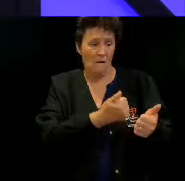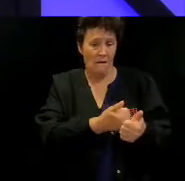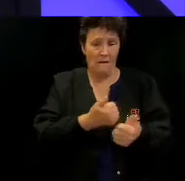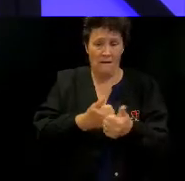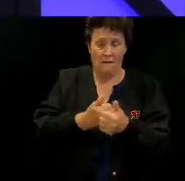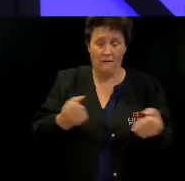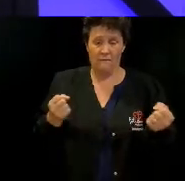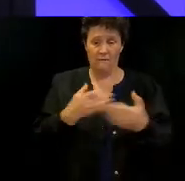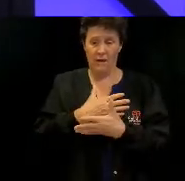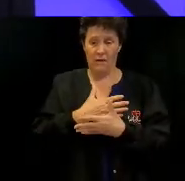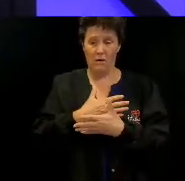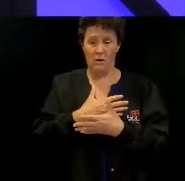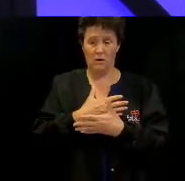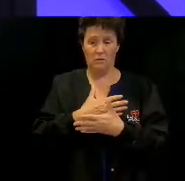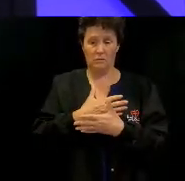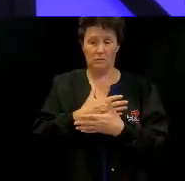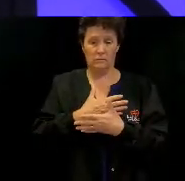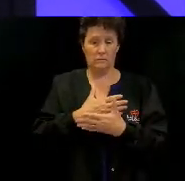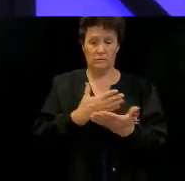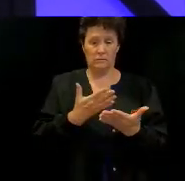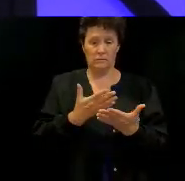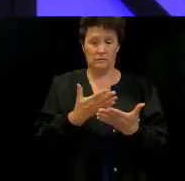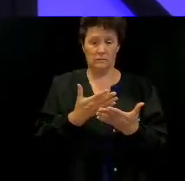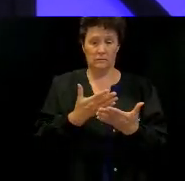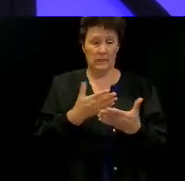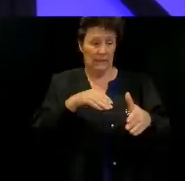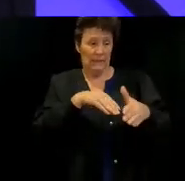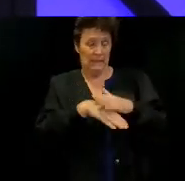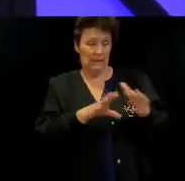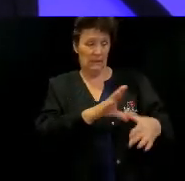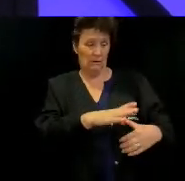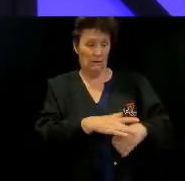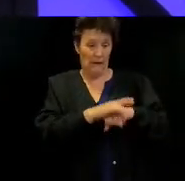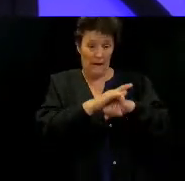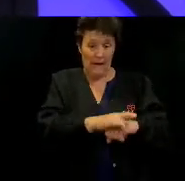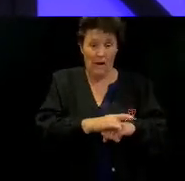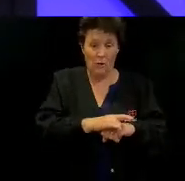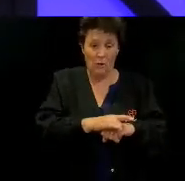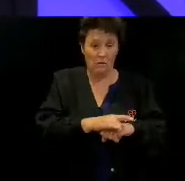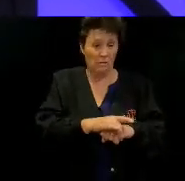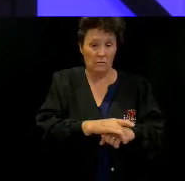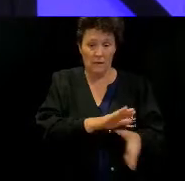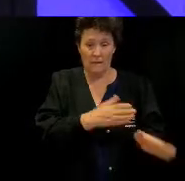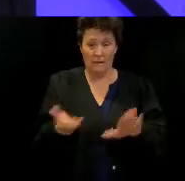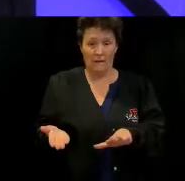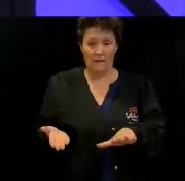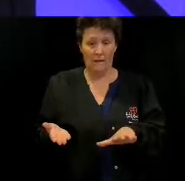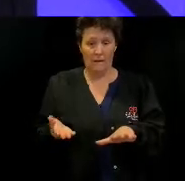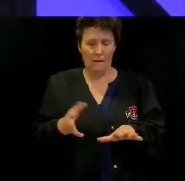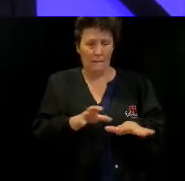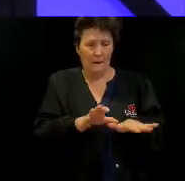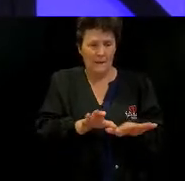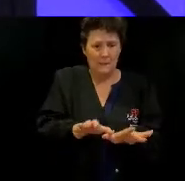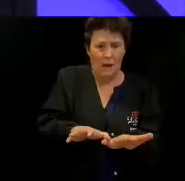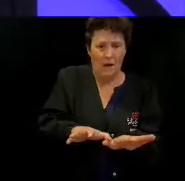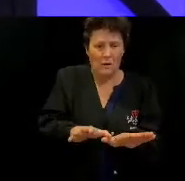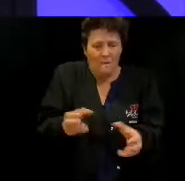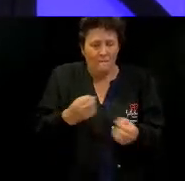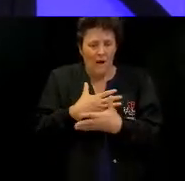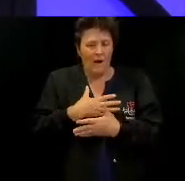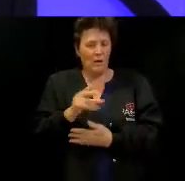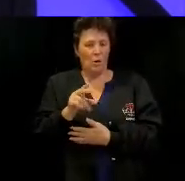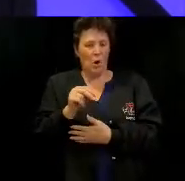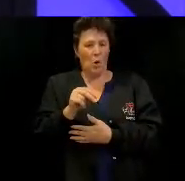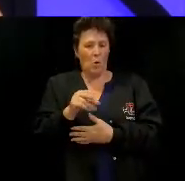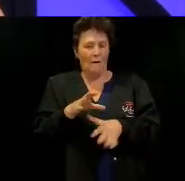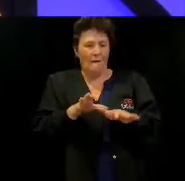of death. Oh, I'm afraid, let's say you say I'm afraid of spiders. You're not afraid of the spider. You're afraid of the spider